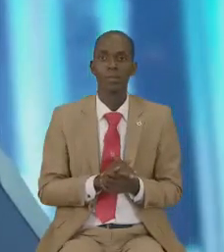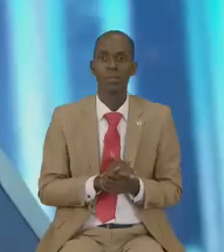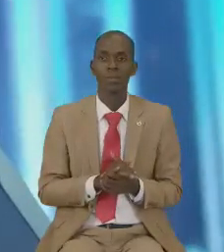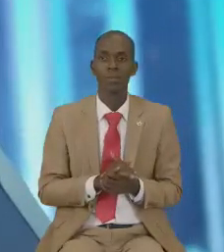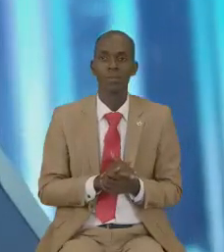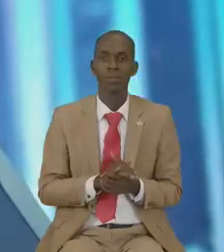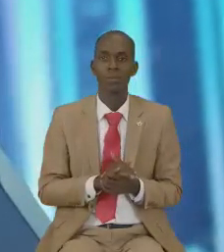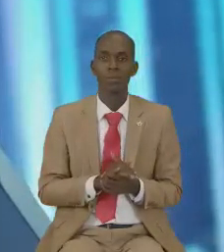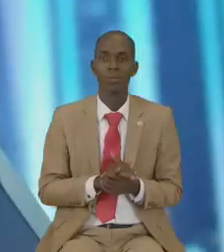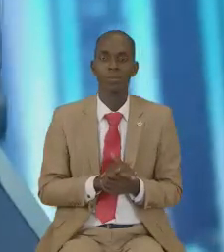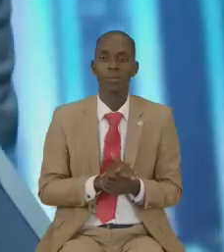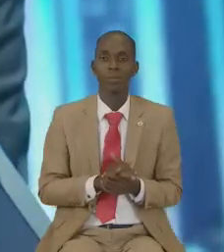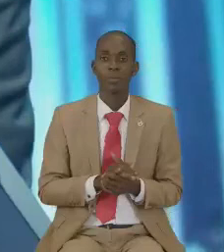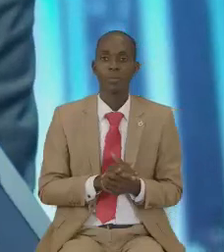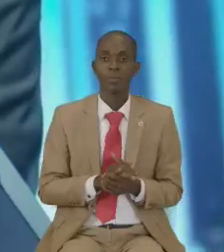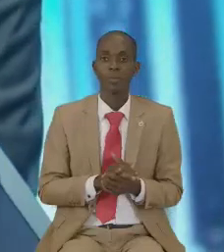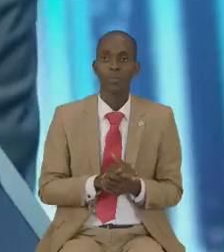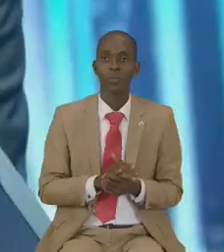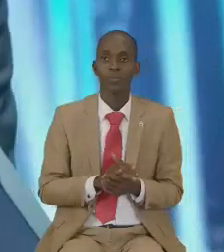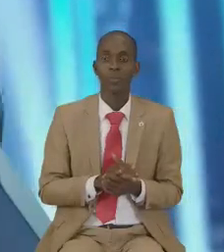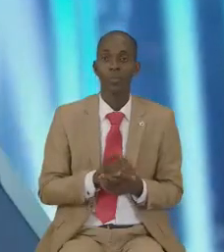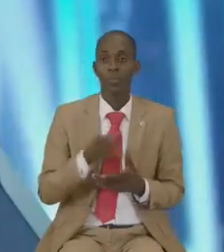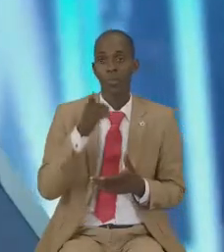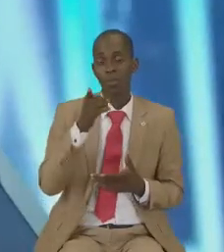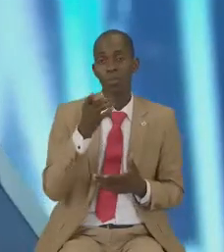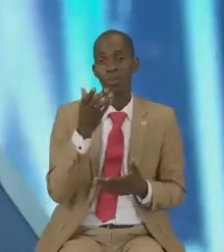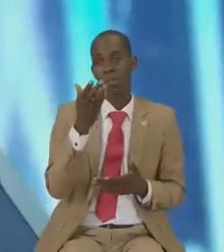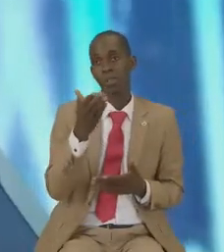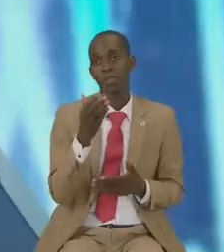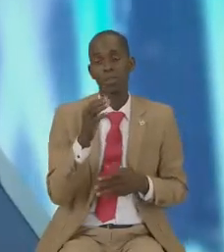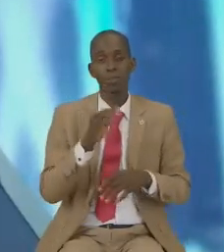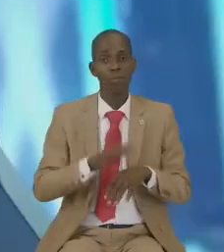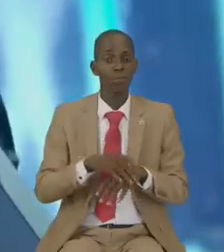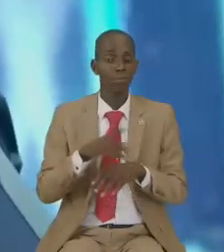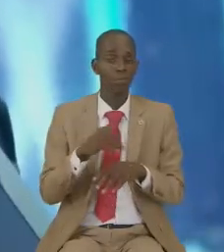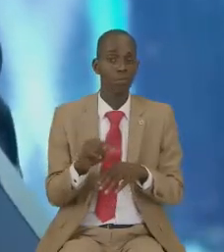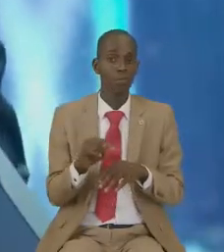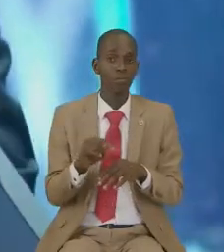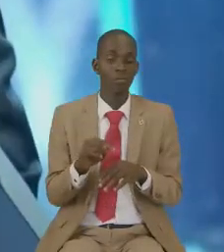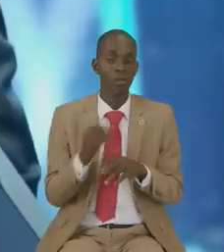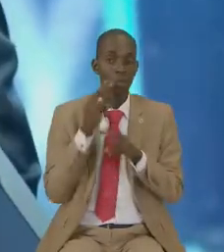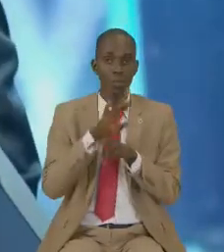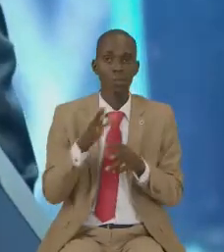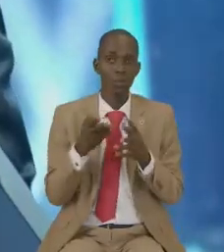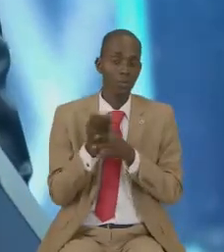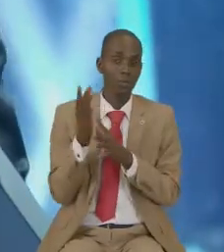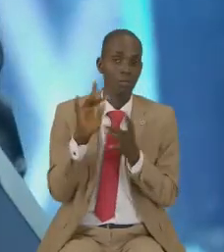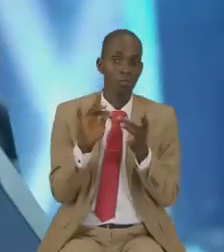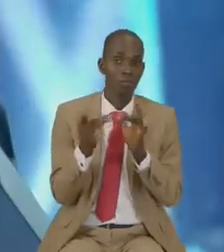Online, check your link. Click on the link.